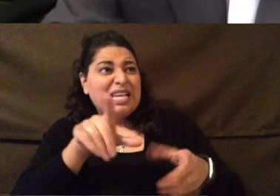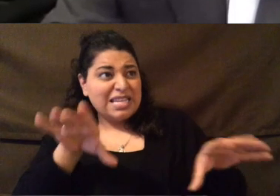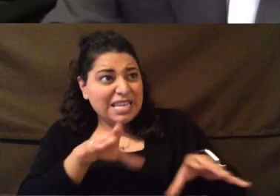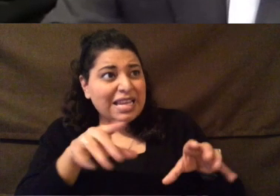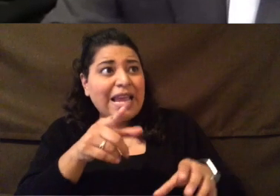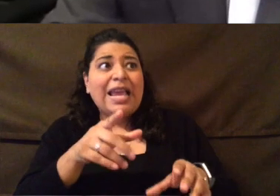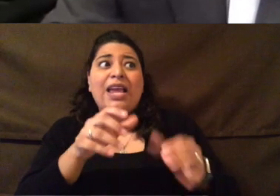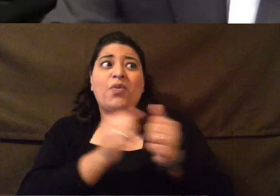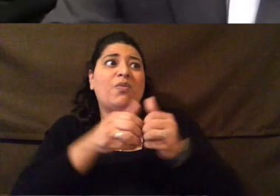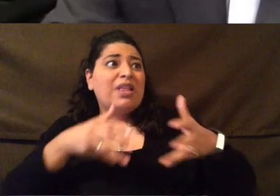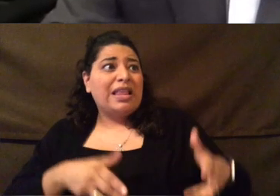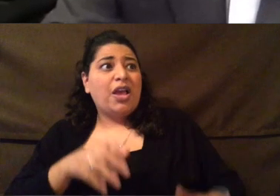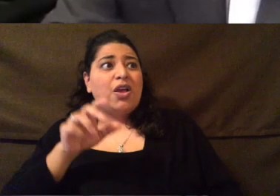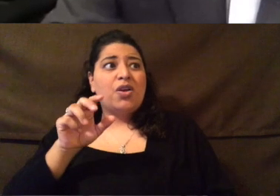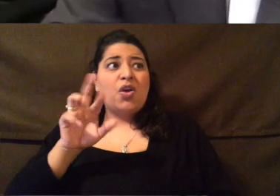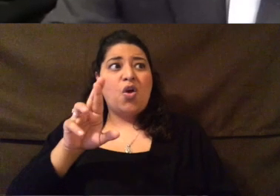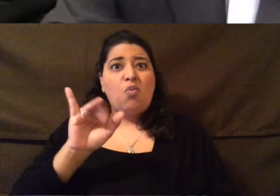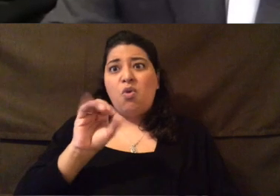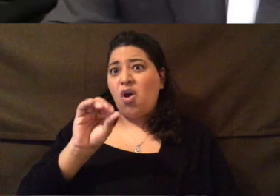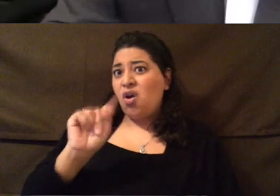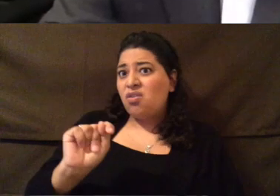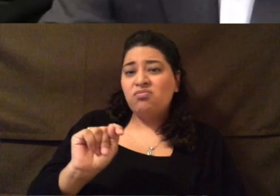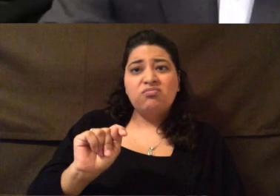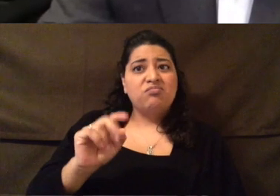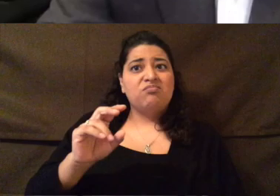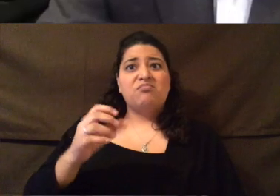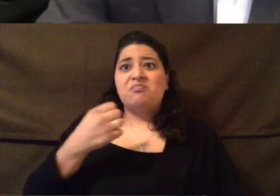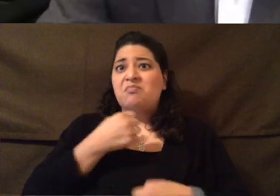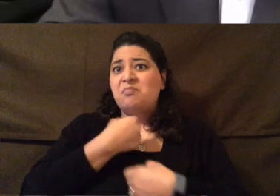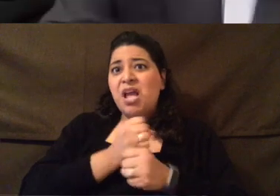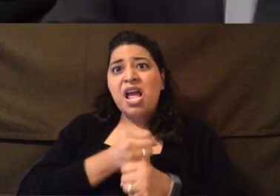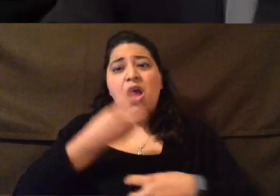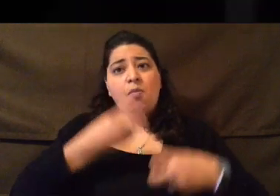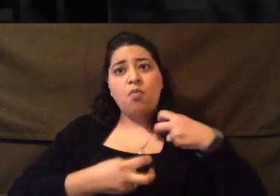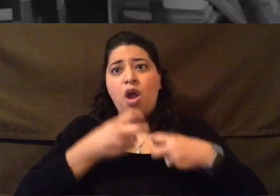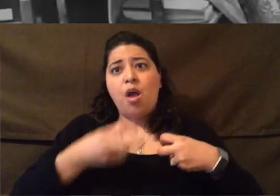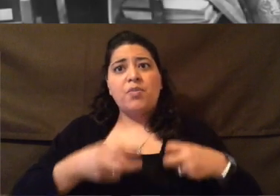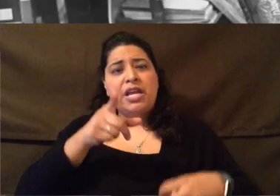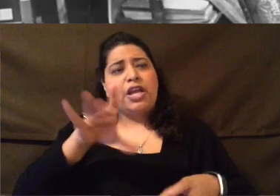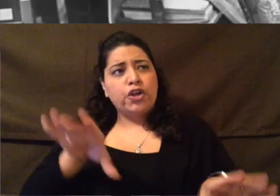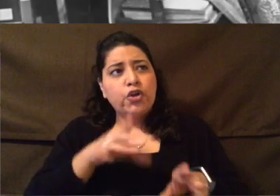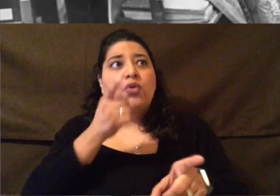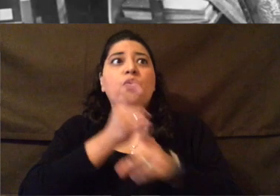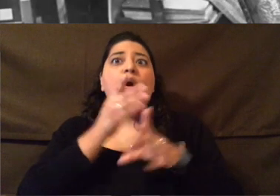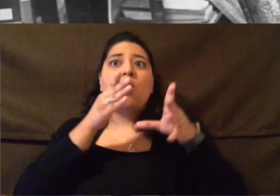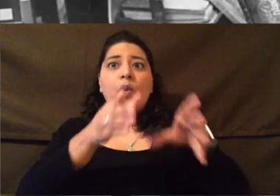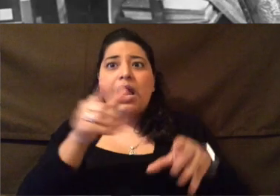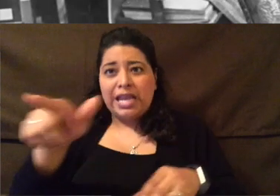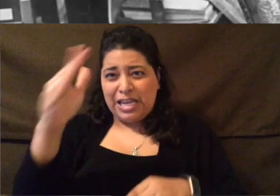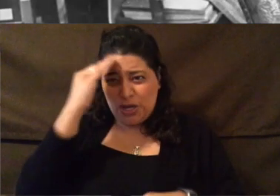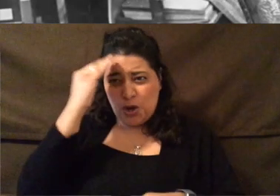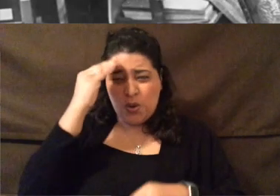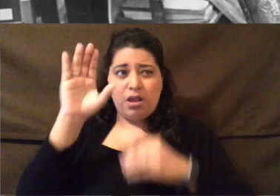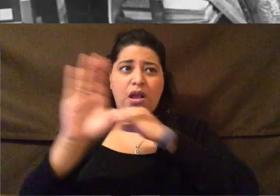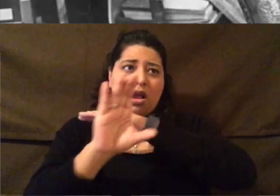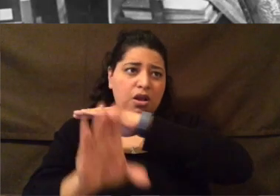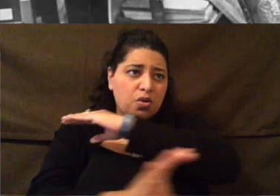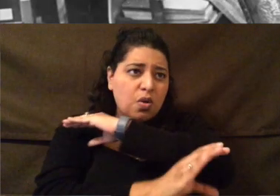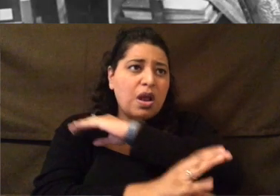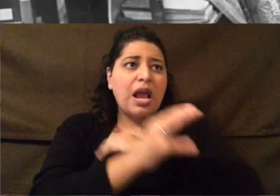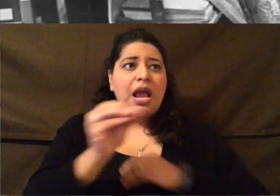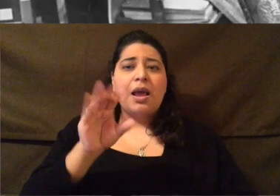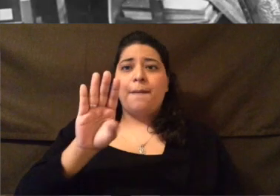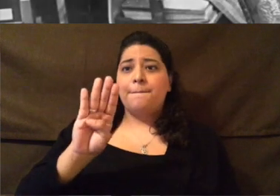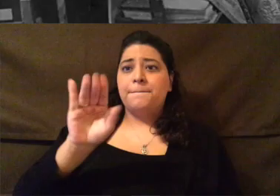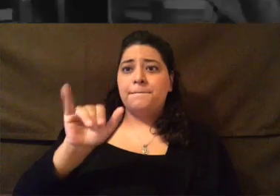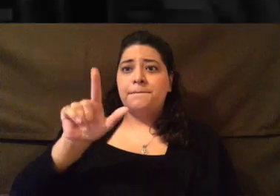he accomplished. I mean, he did it without riots and, causing problems. I mean, he did it the right way. He knew the Constitution